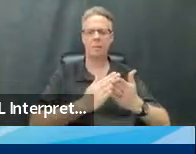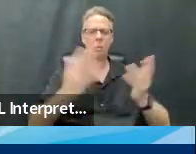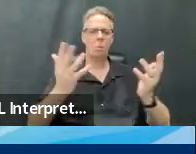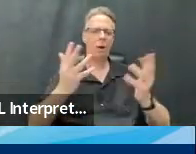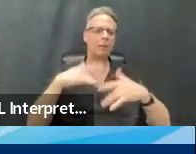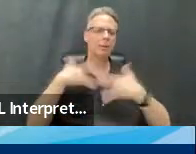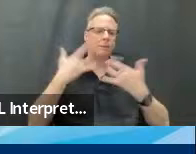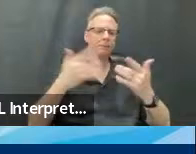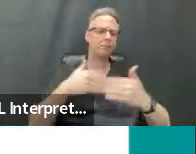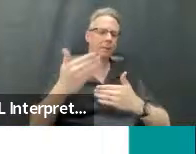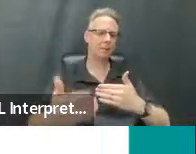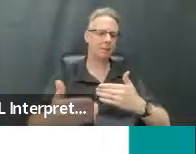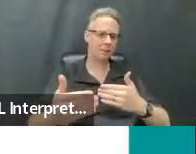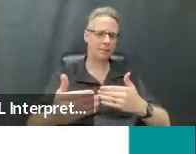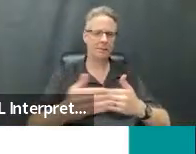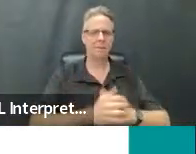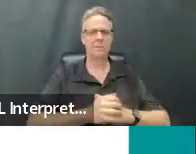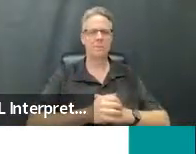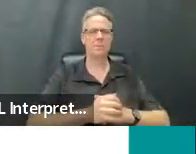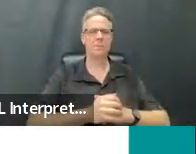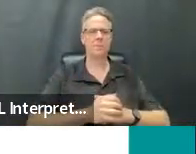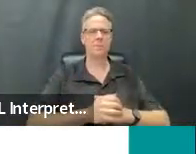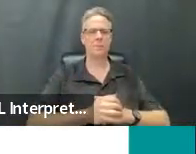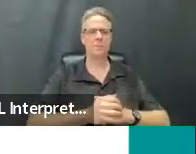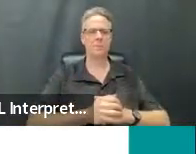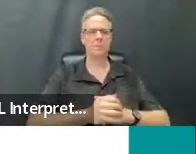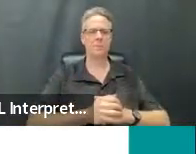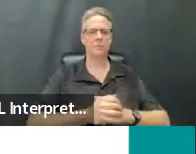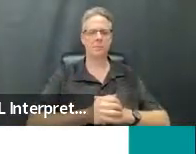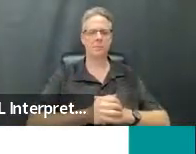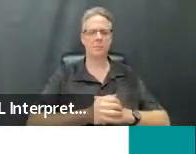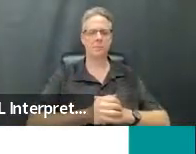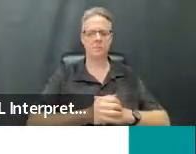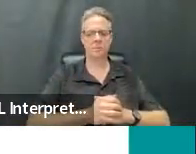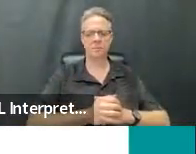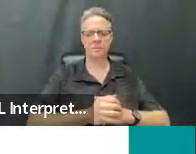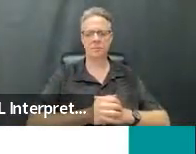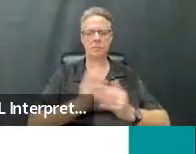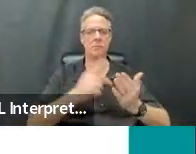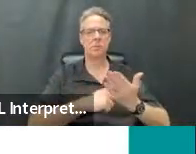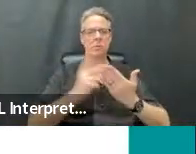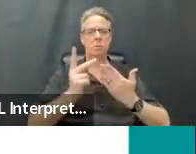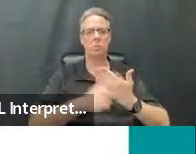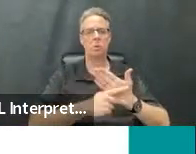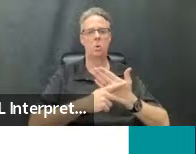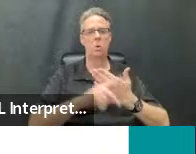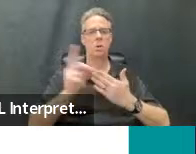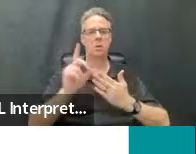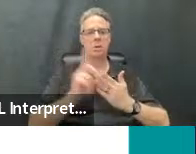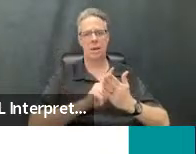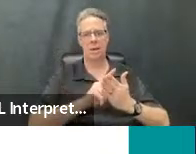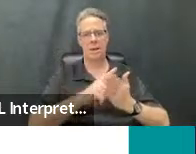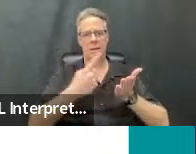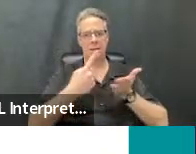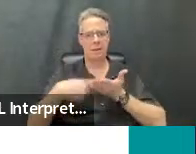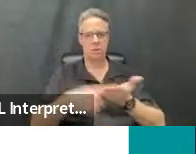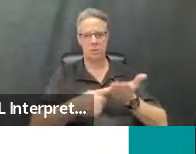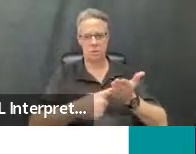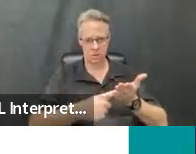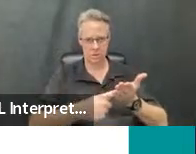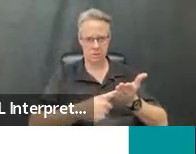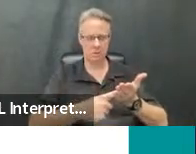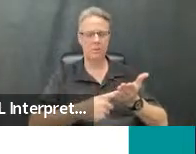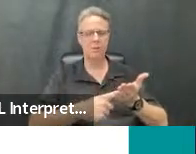next directions that we want to share. So the program design scenarios discussion